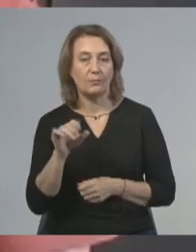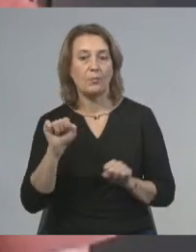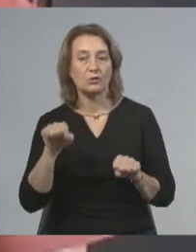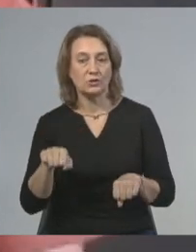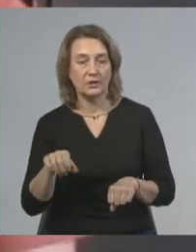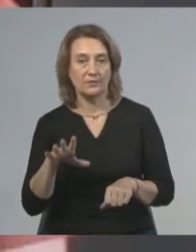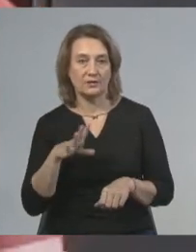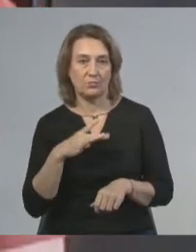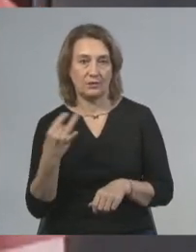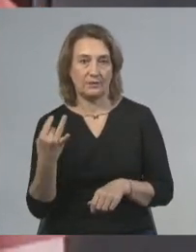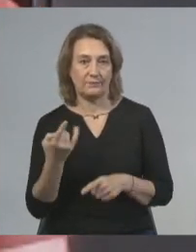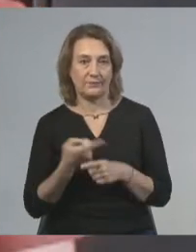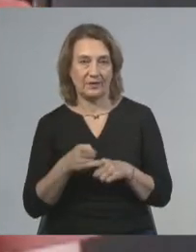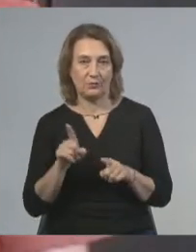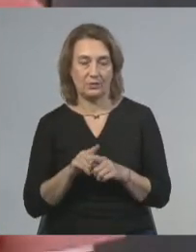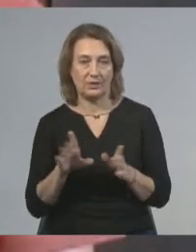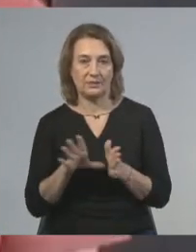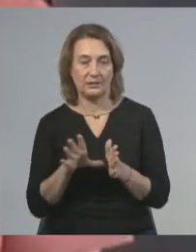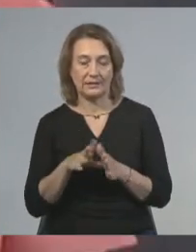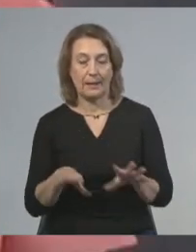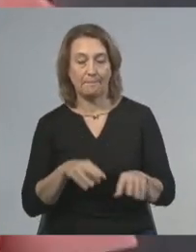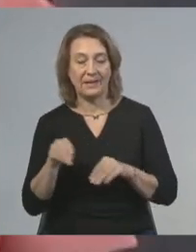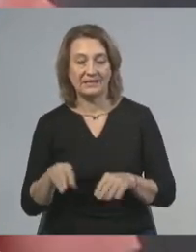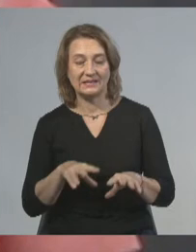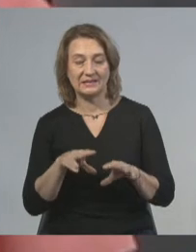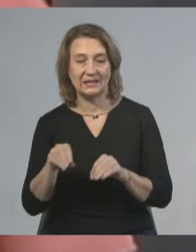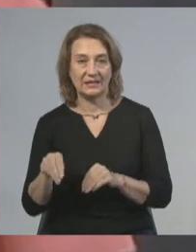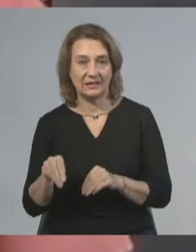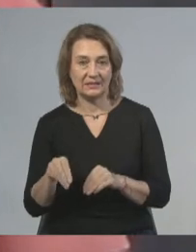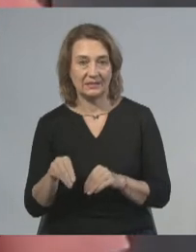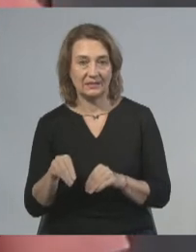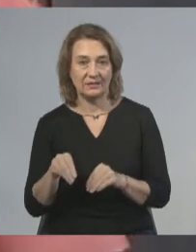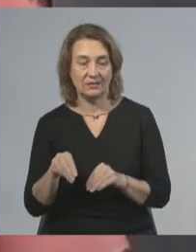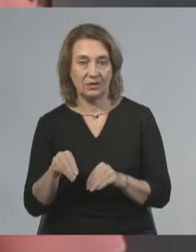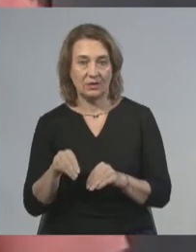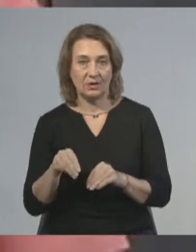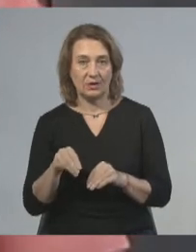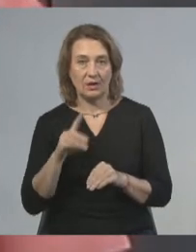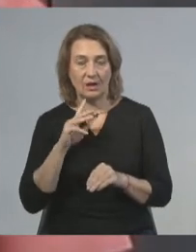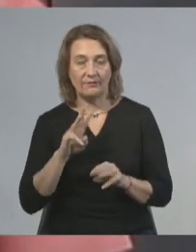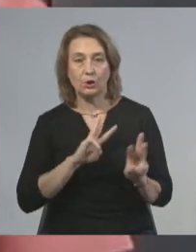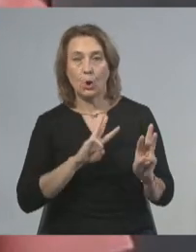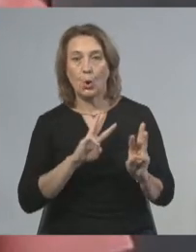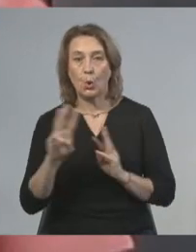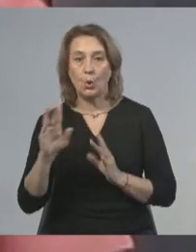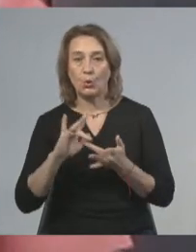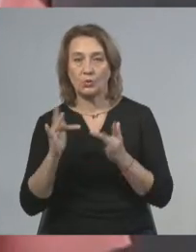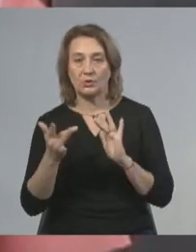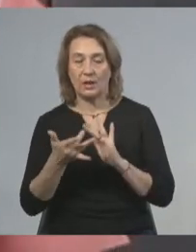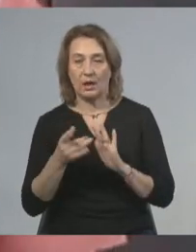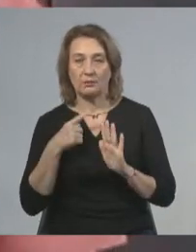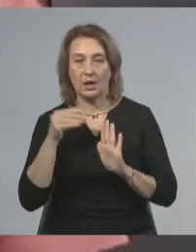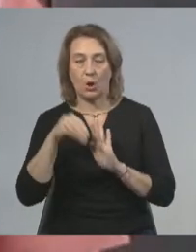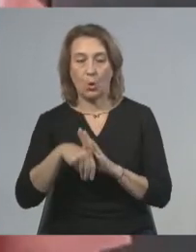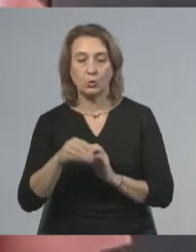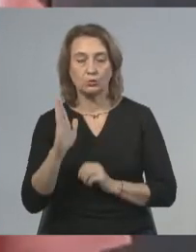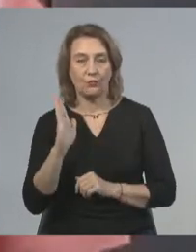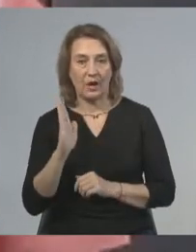these people in this opportunity to vote online or to change the voting address